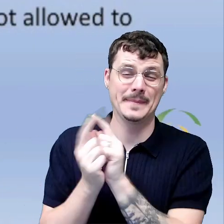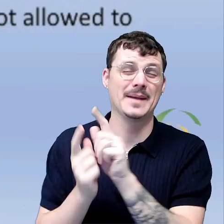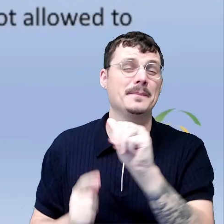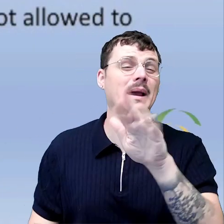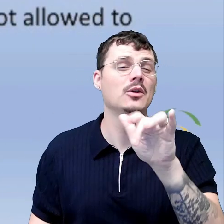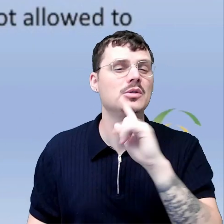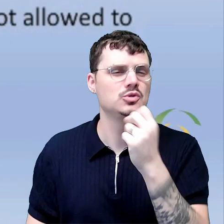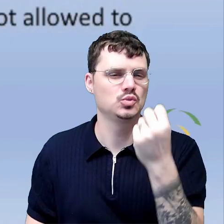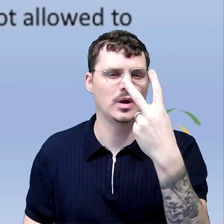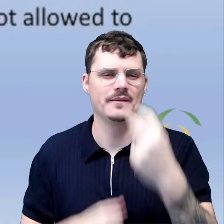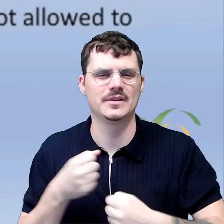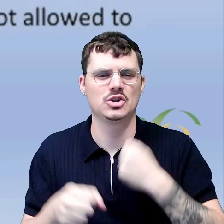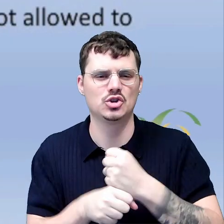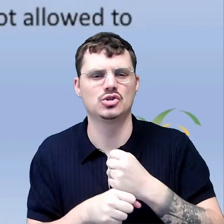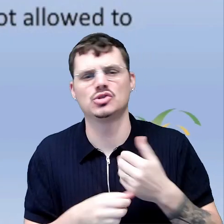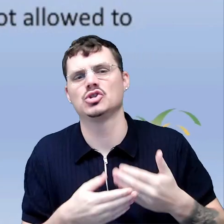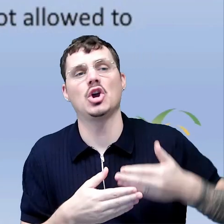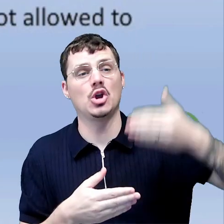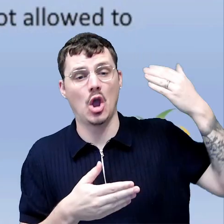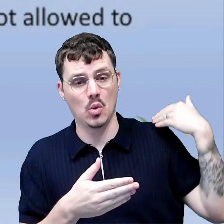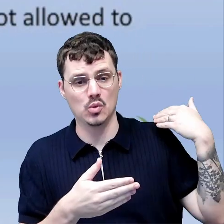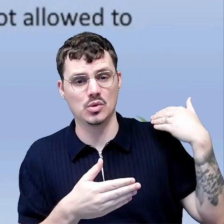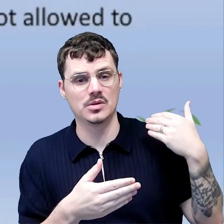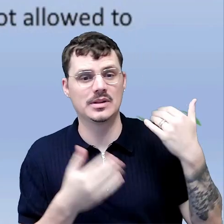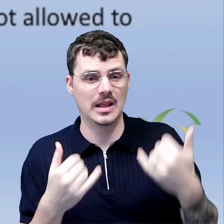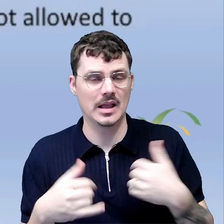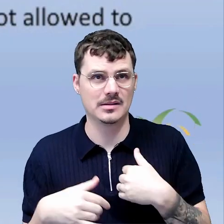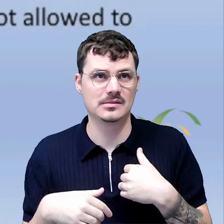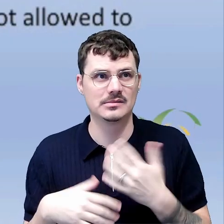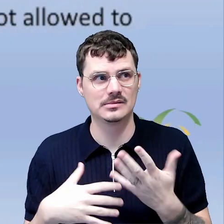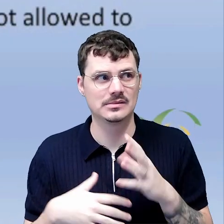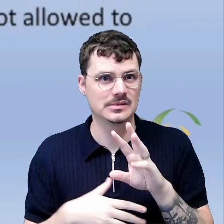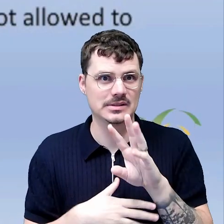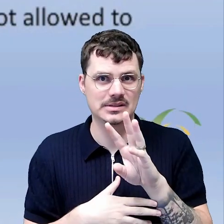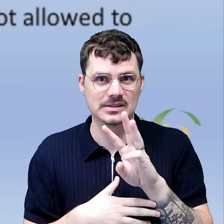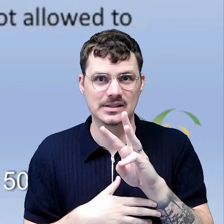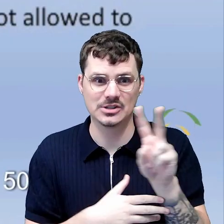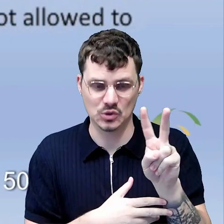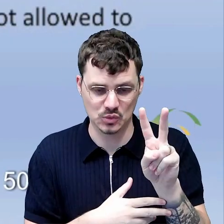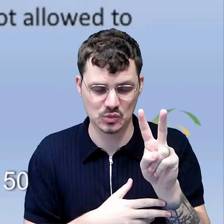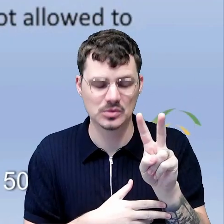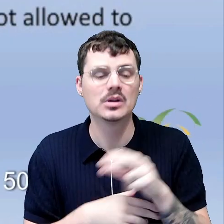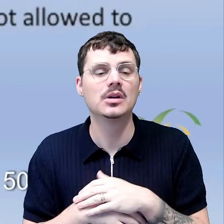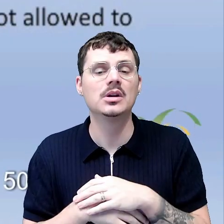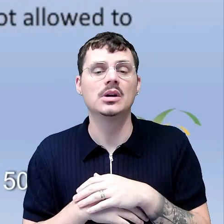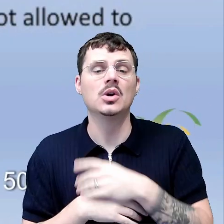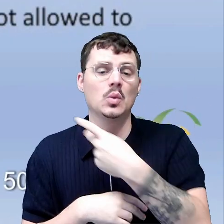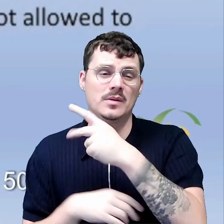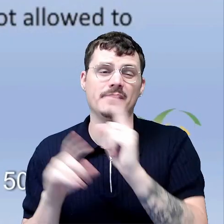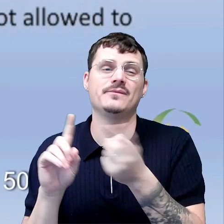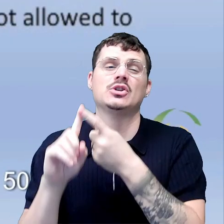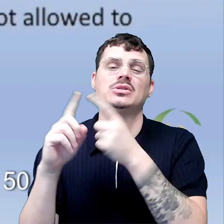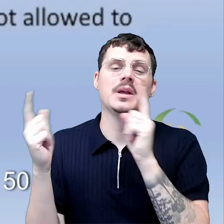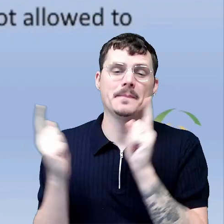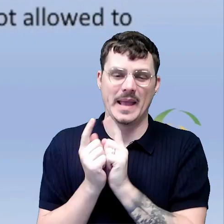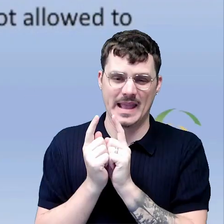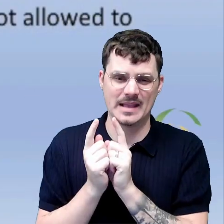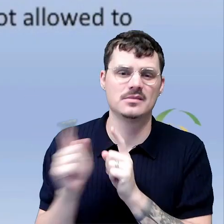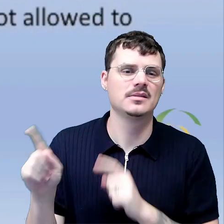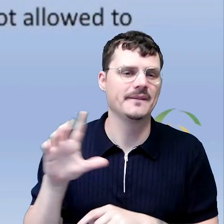12 years ago, which makes me 62. And when she and I first met, when she was